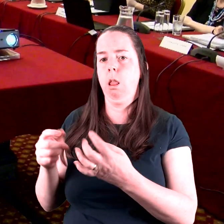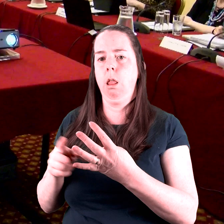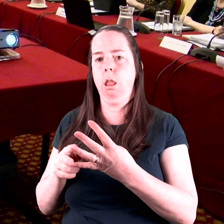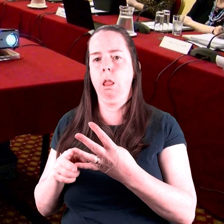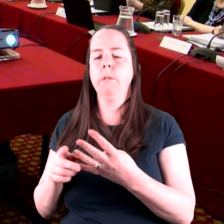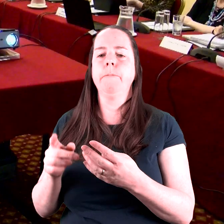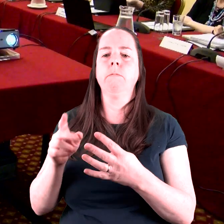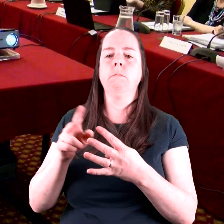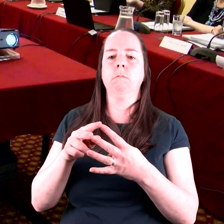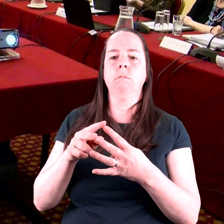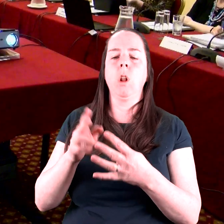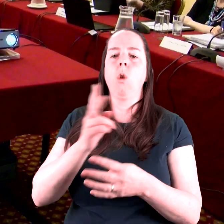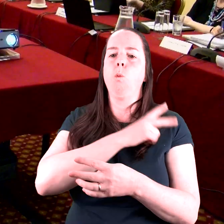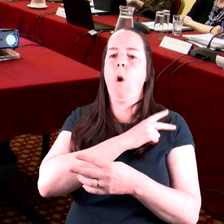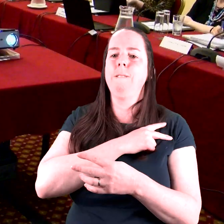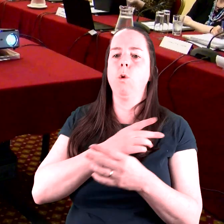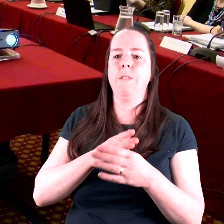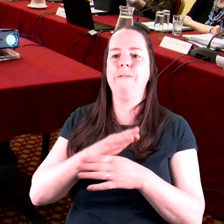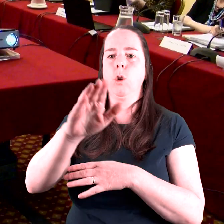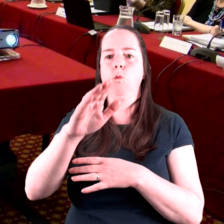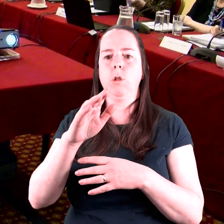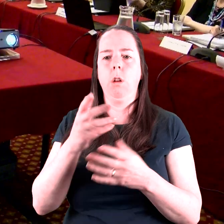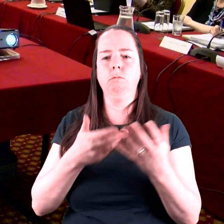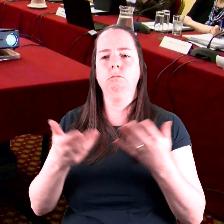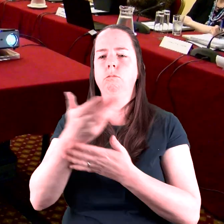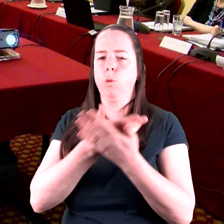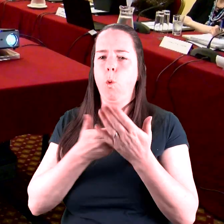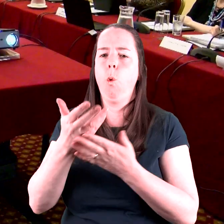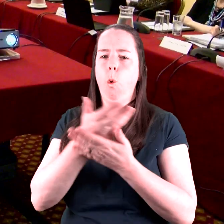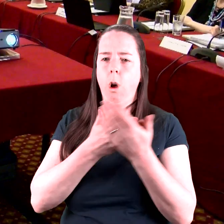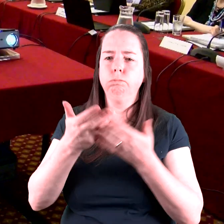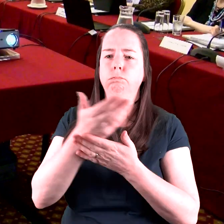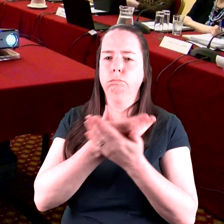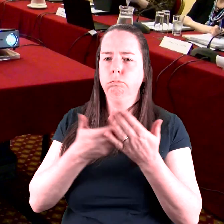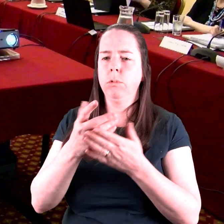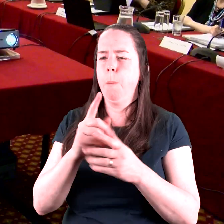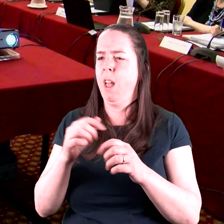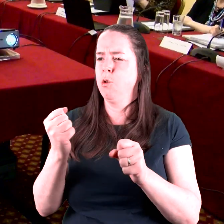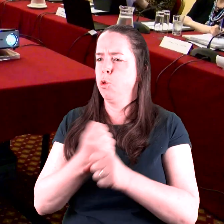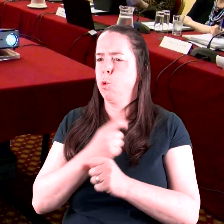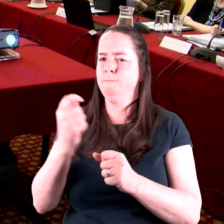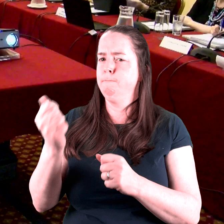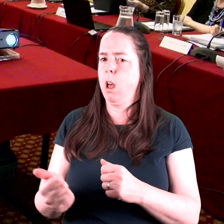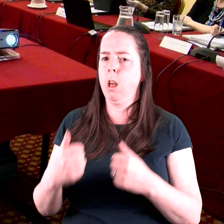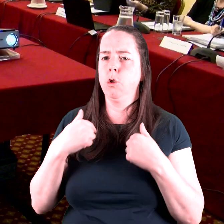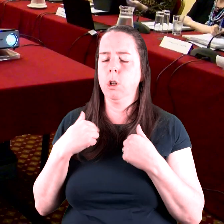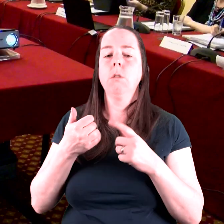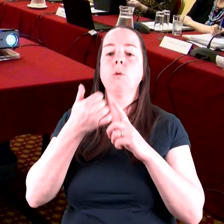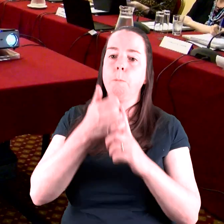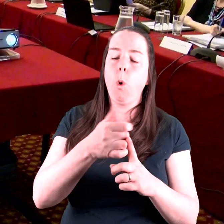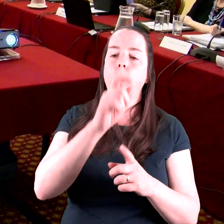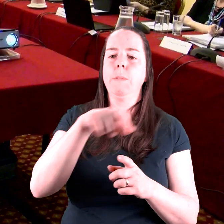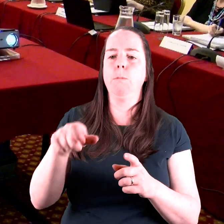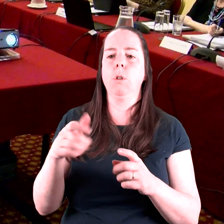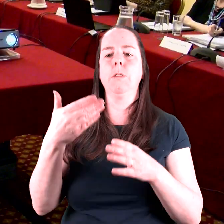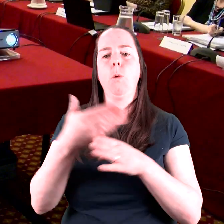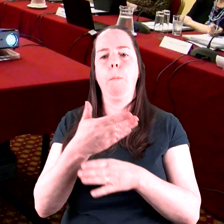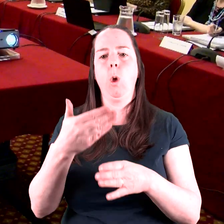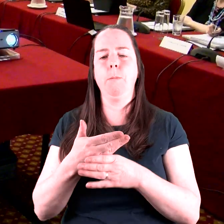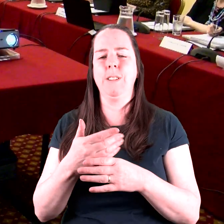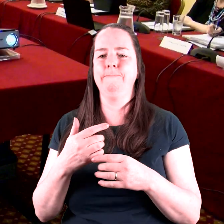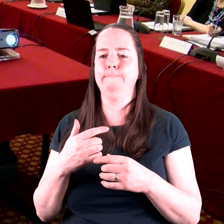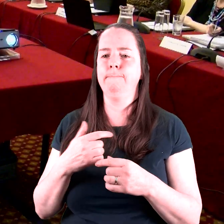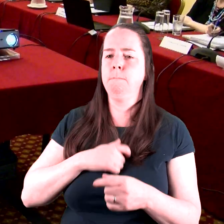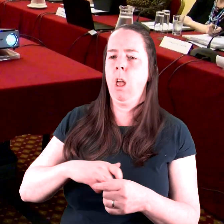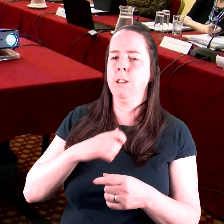in my trust, is the workforce of the future, where we talk a lot about it but don't think we do very much, and supporting people into employment. So